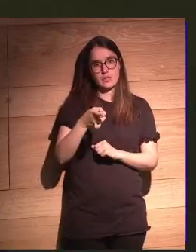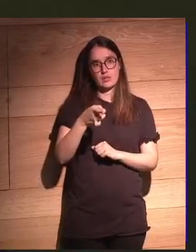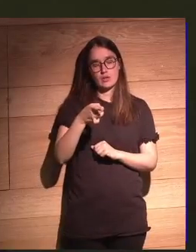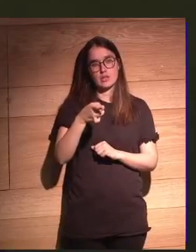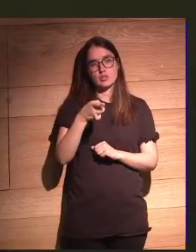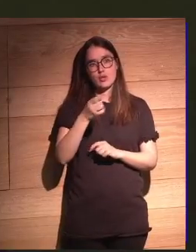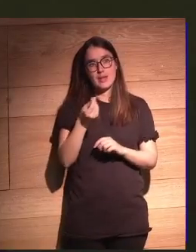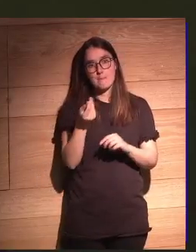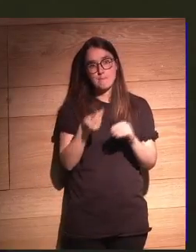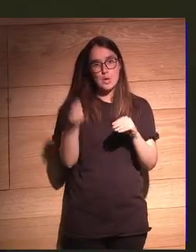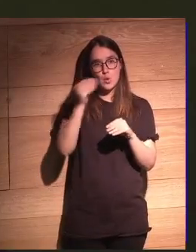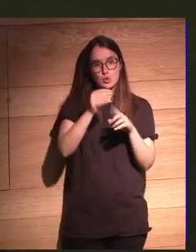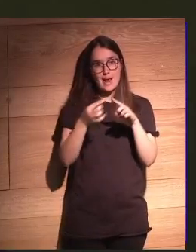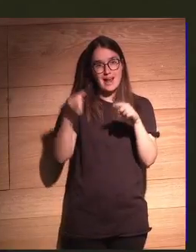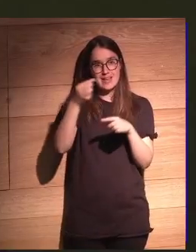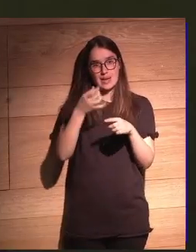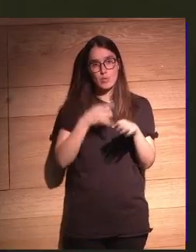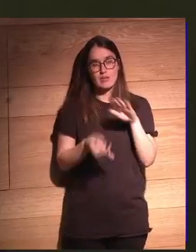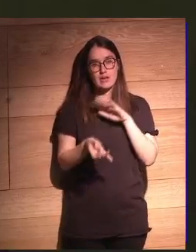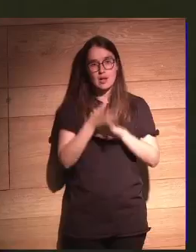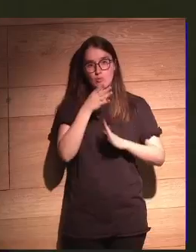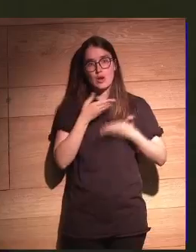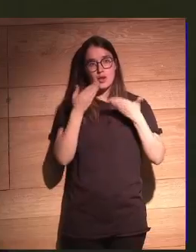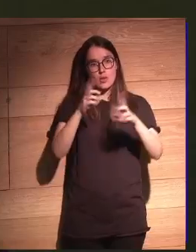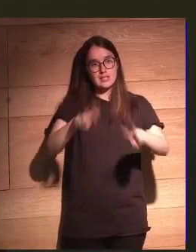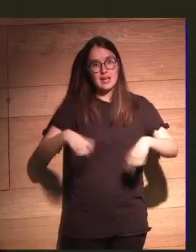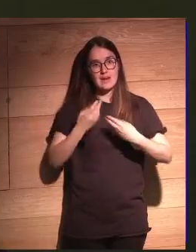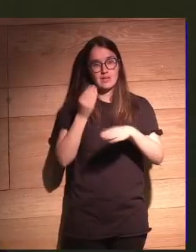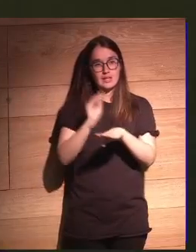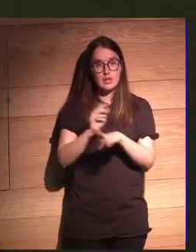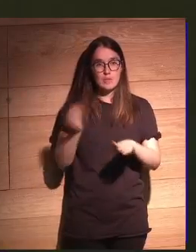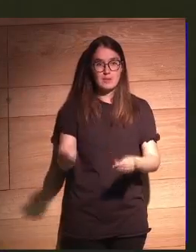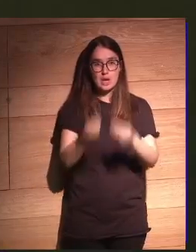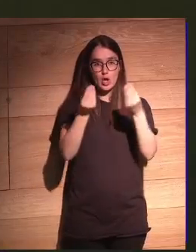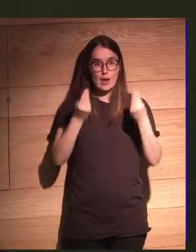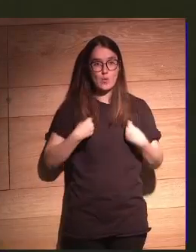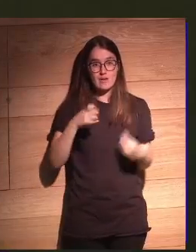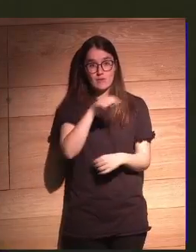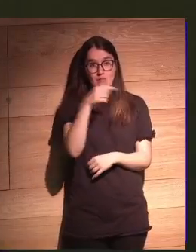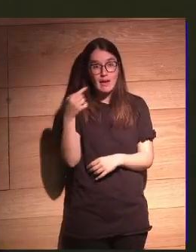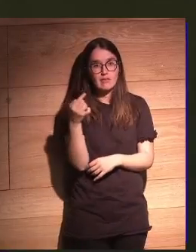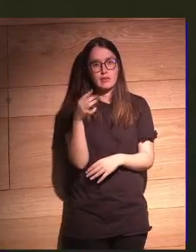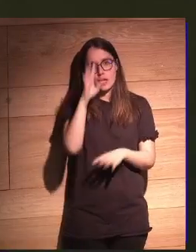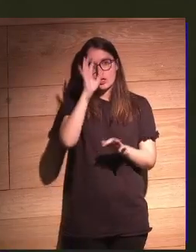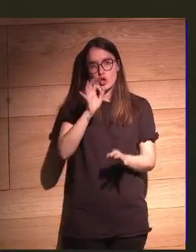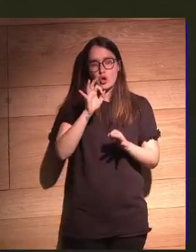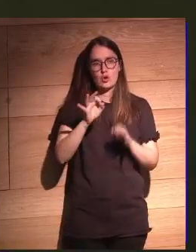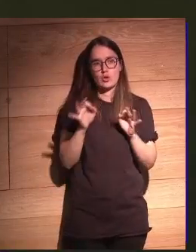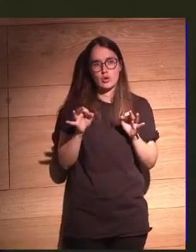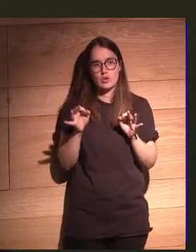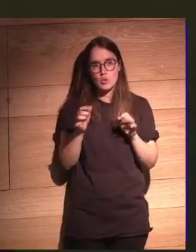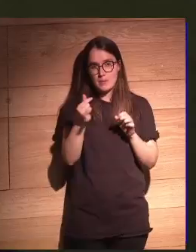are more expensive now. So I'm not talking about the overvalue that could come from